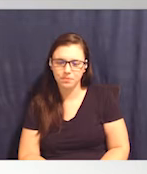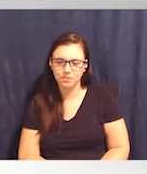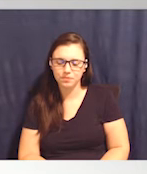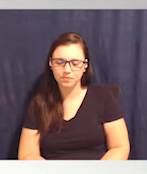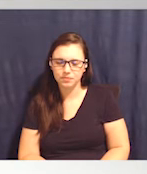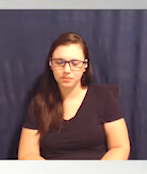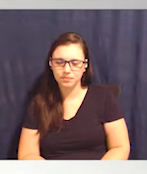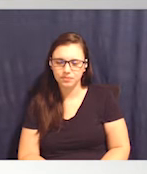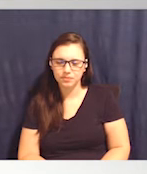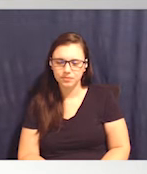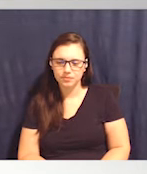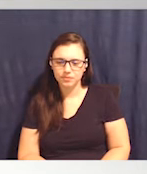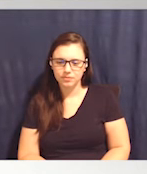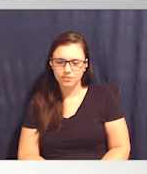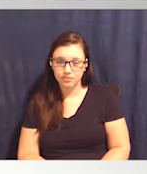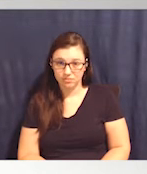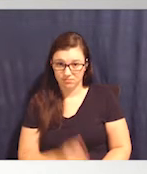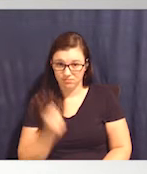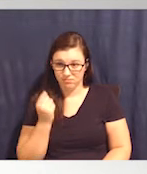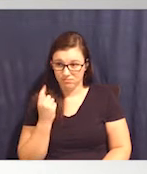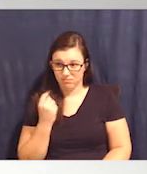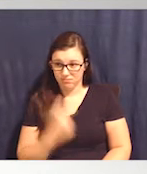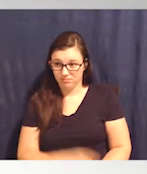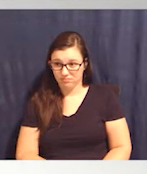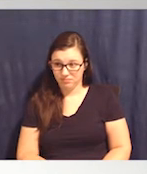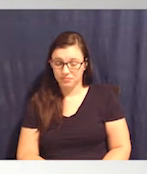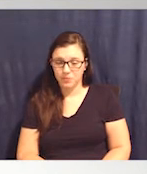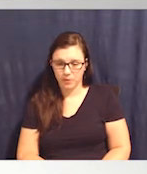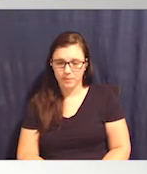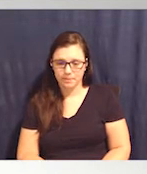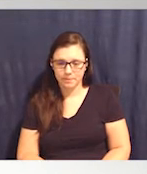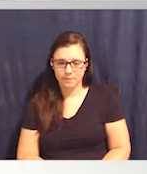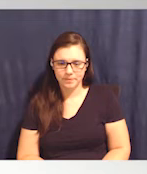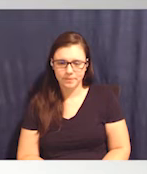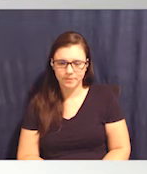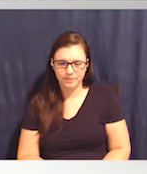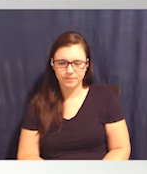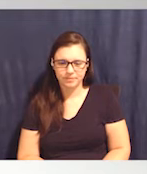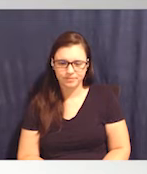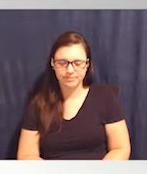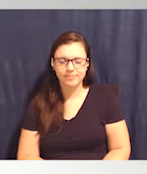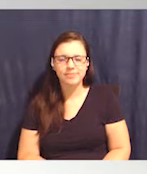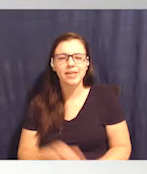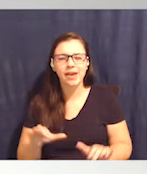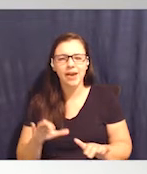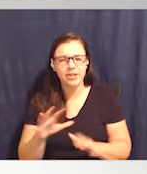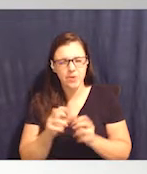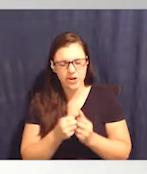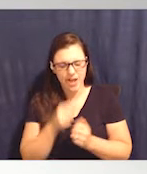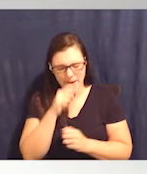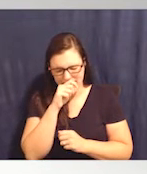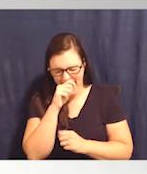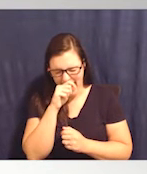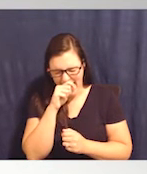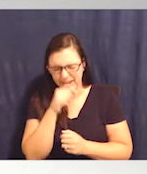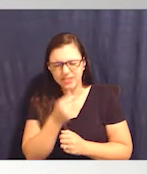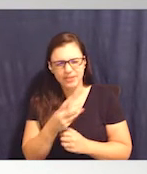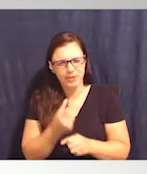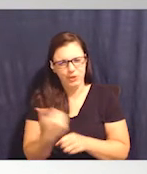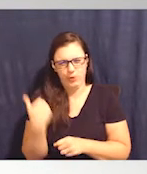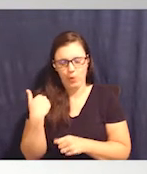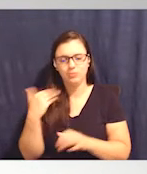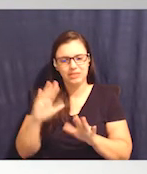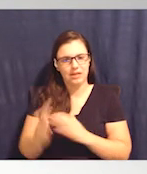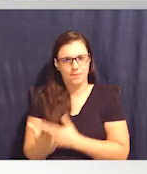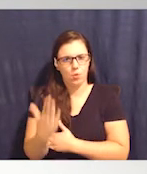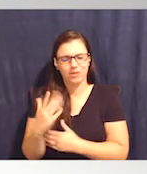Making sense? Okay. I did a workshop a number of years ago on a Sunday morning here. It was my very first year. It was a dad